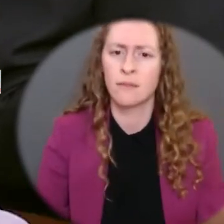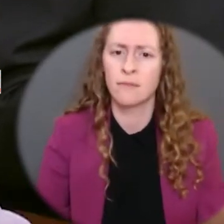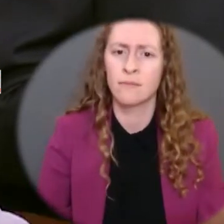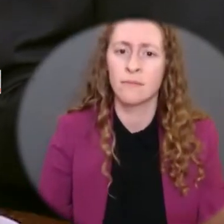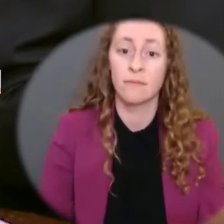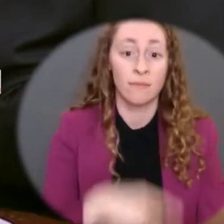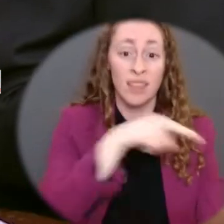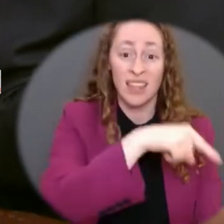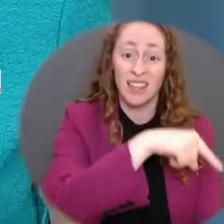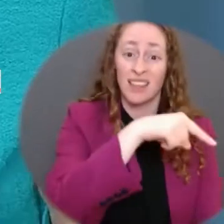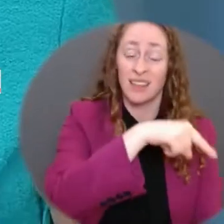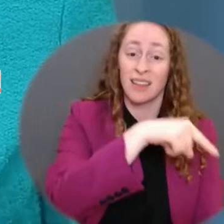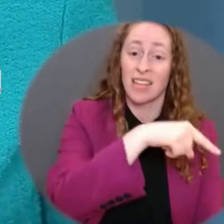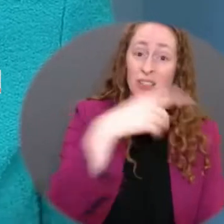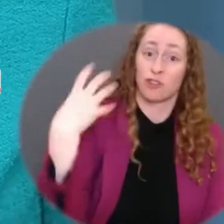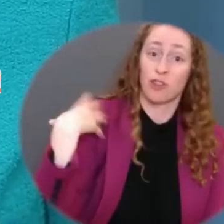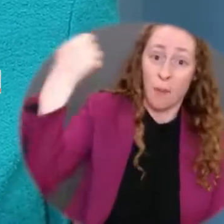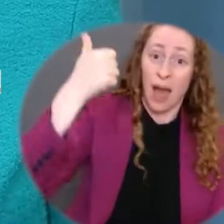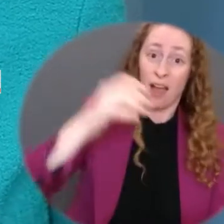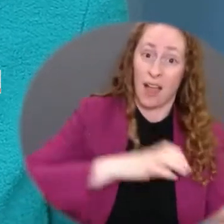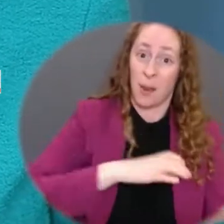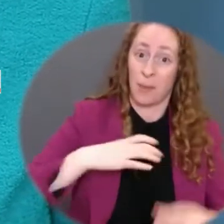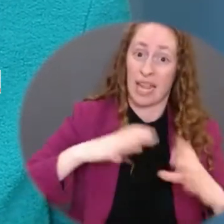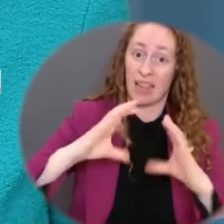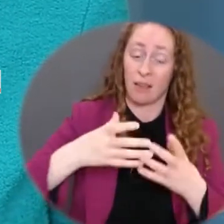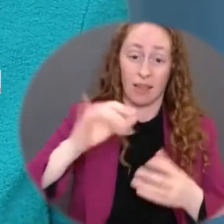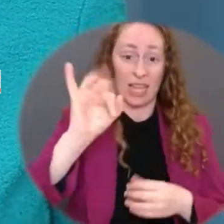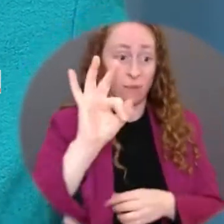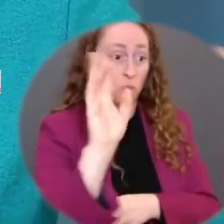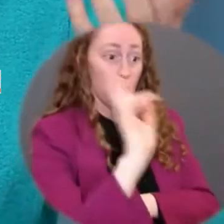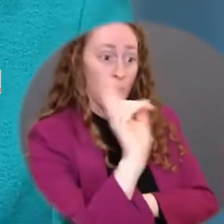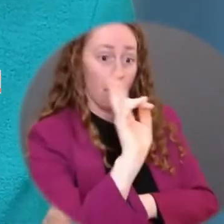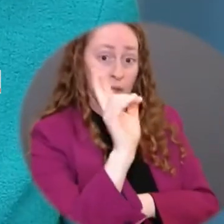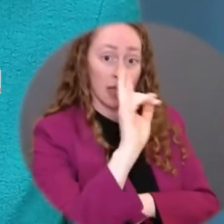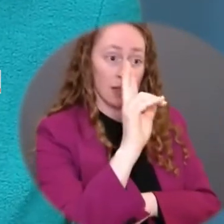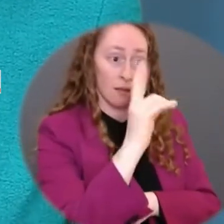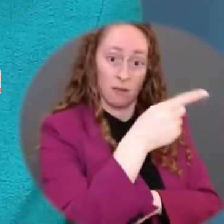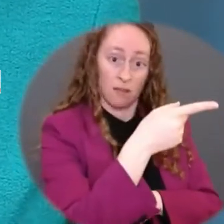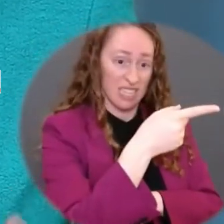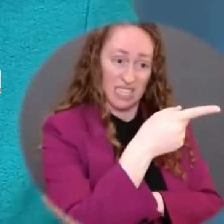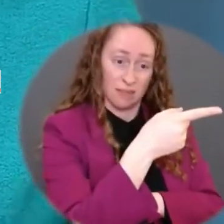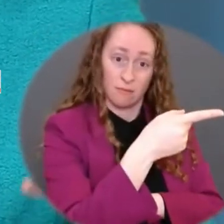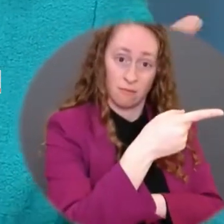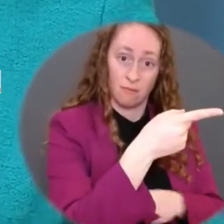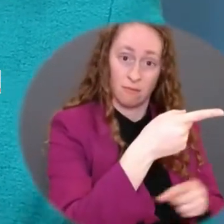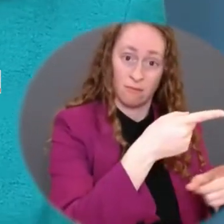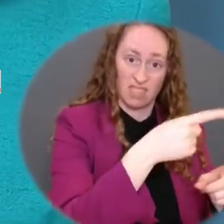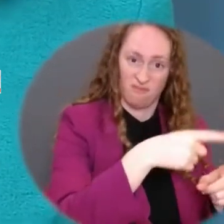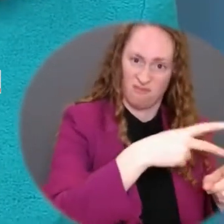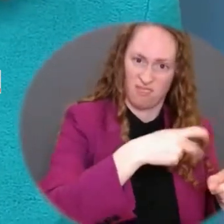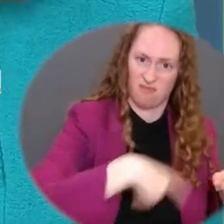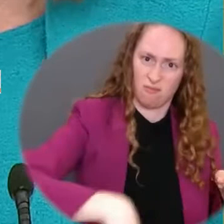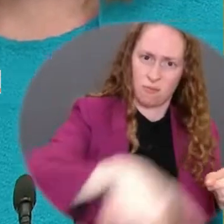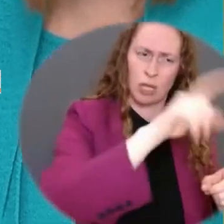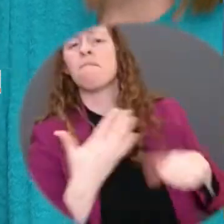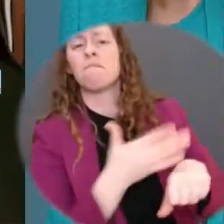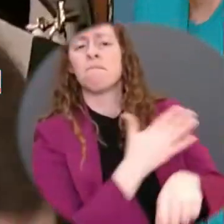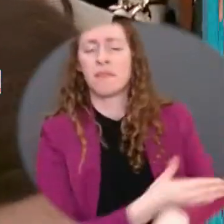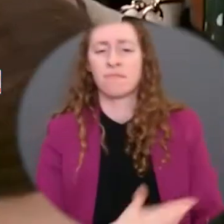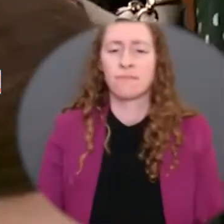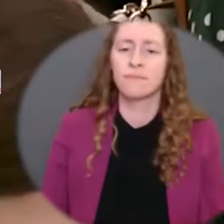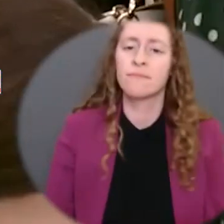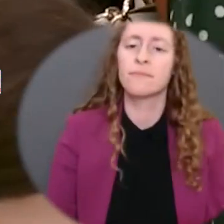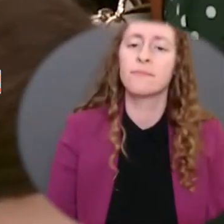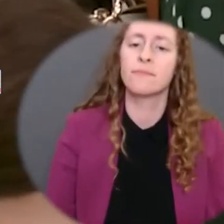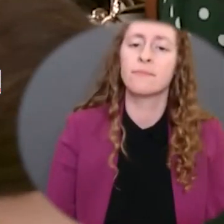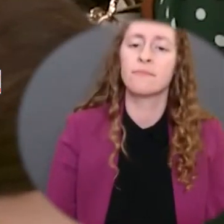pushing? He's the chairman of the committee. If Republicans want to repudiate his plan, they should go do that. But otherwise, that continues to be what they're running on. But